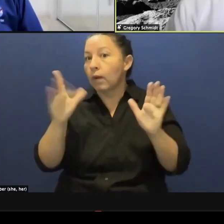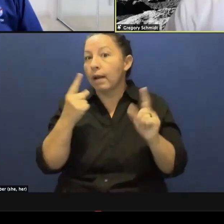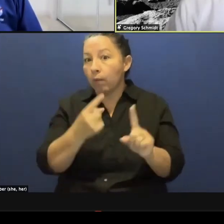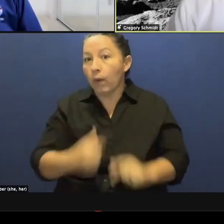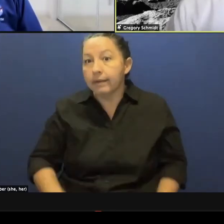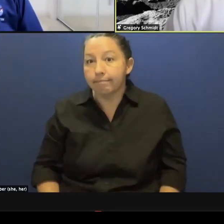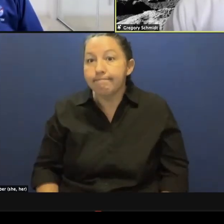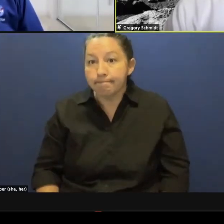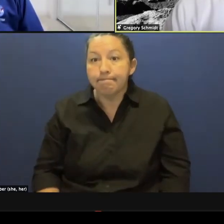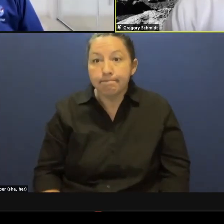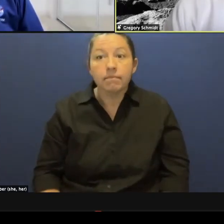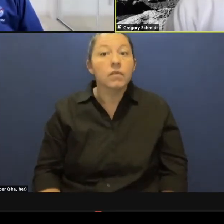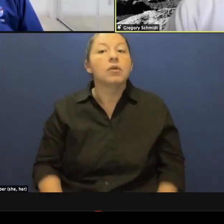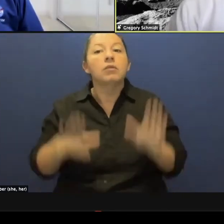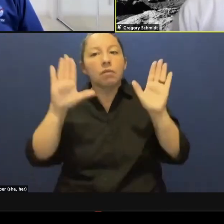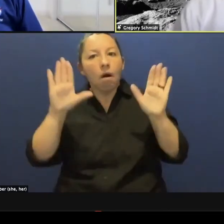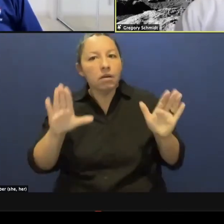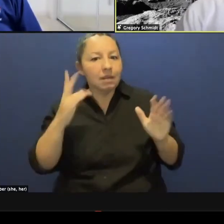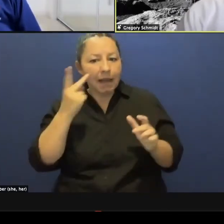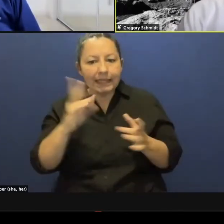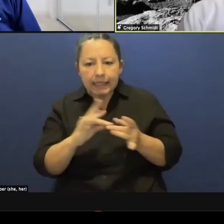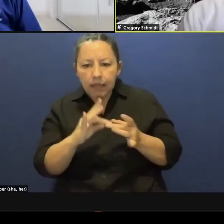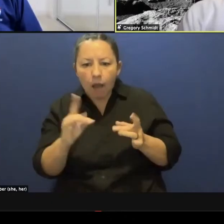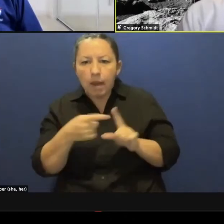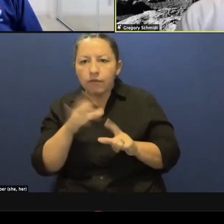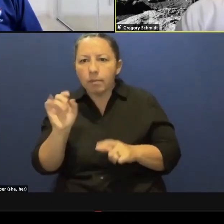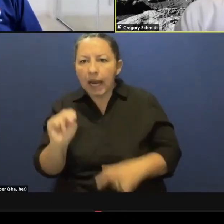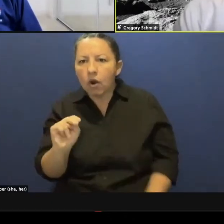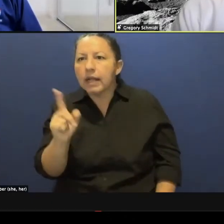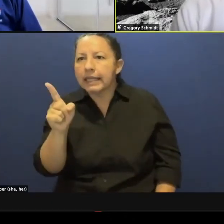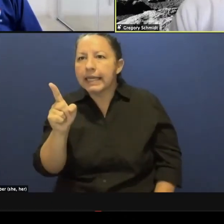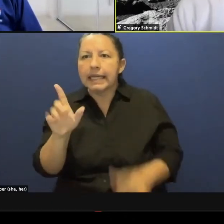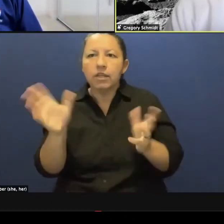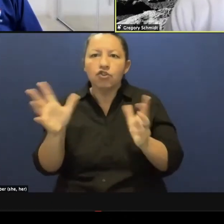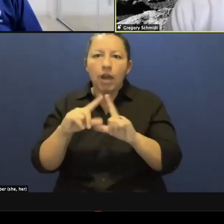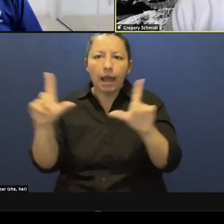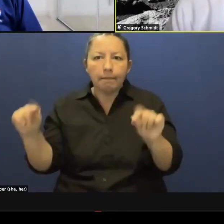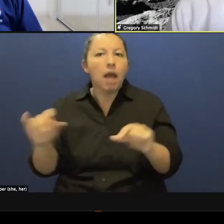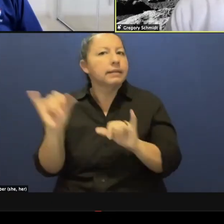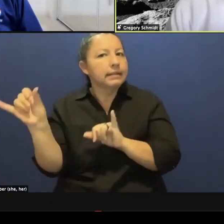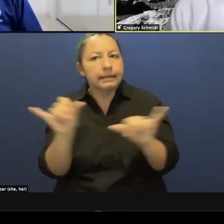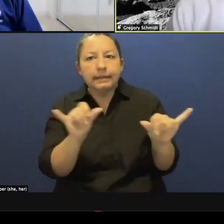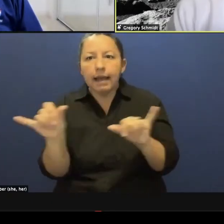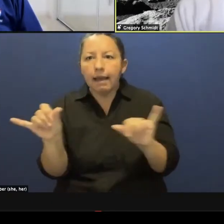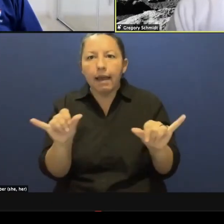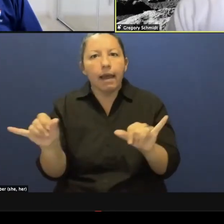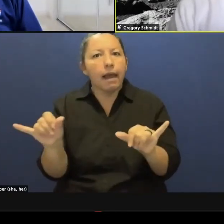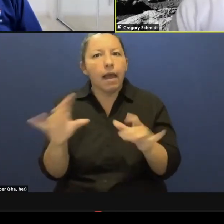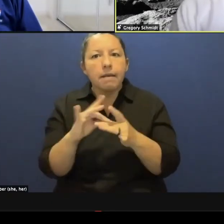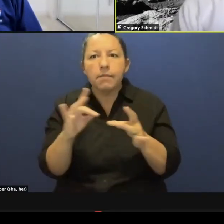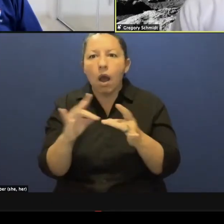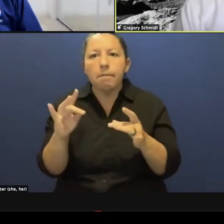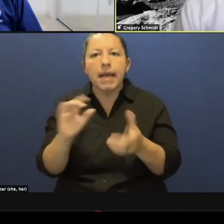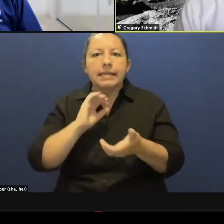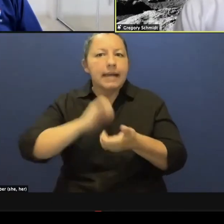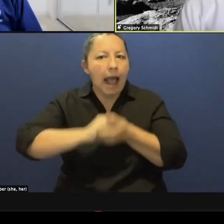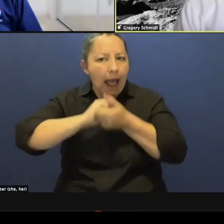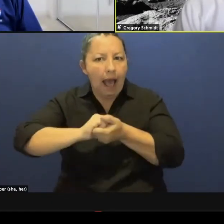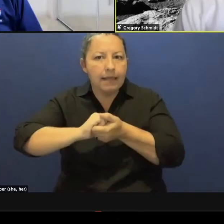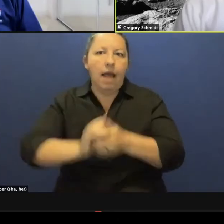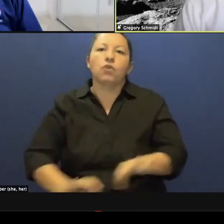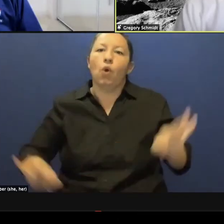excellent. And I see a comment from Carolyn along very much the same line. Allies are